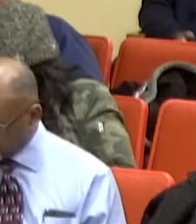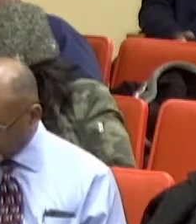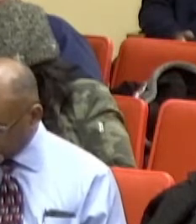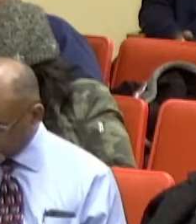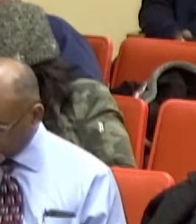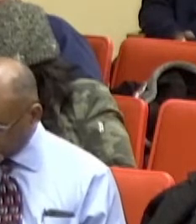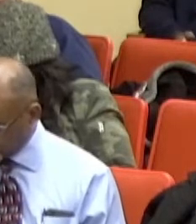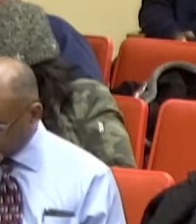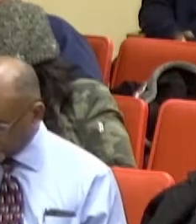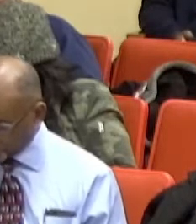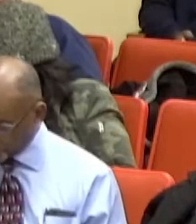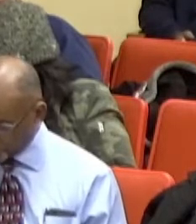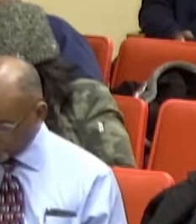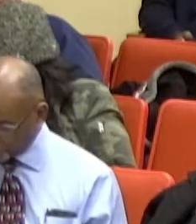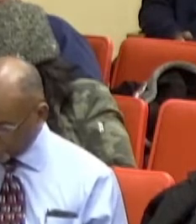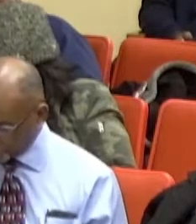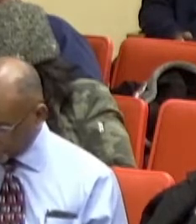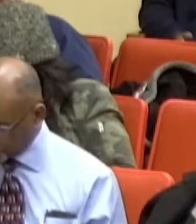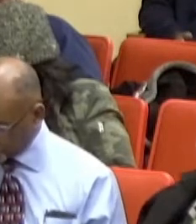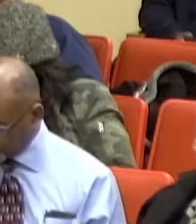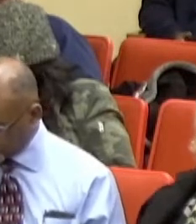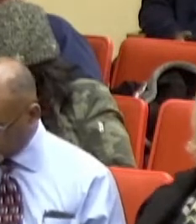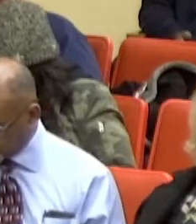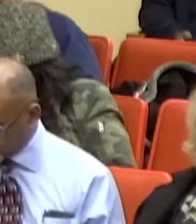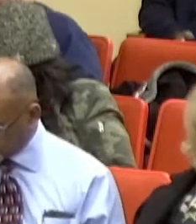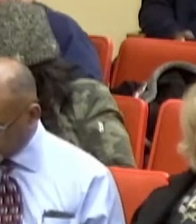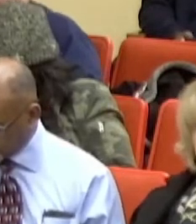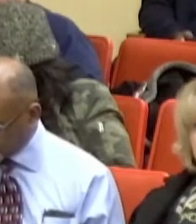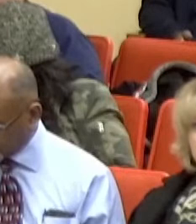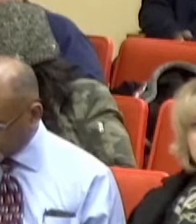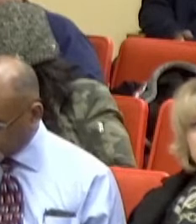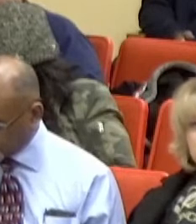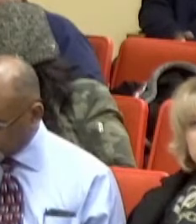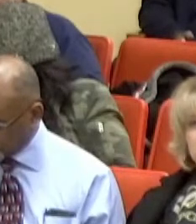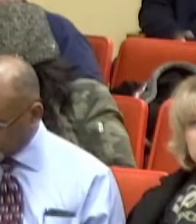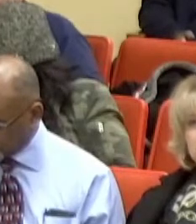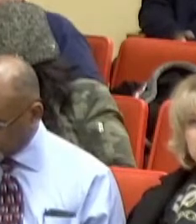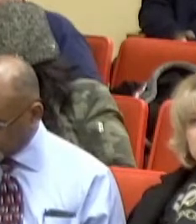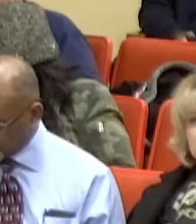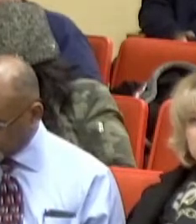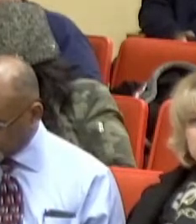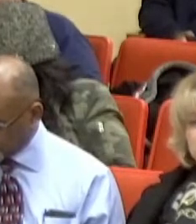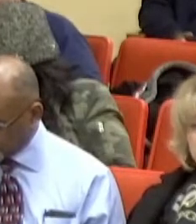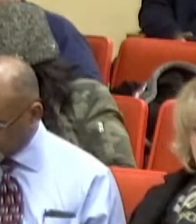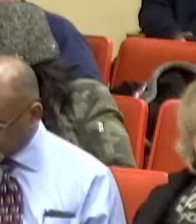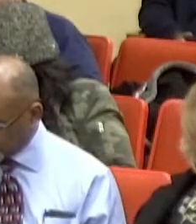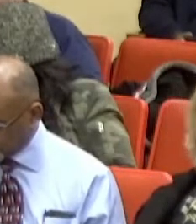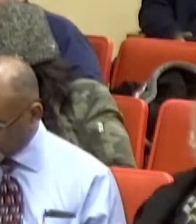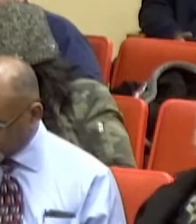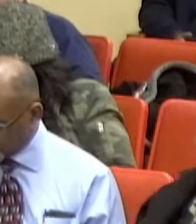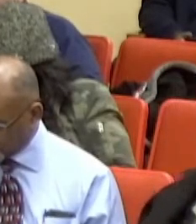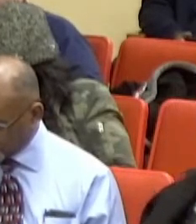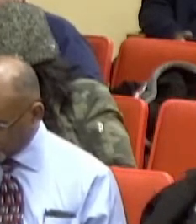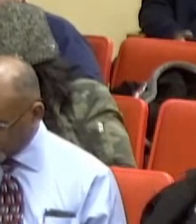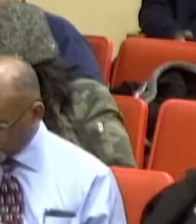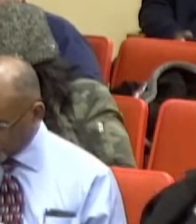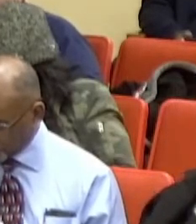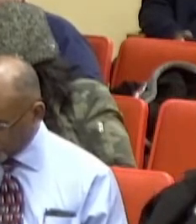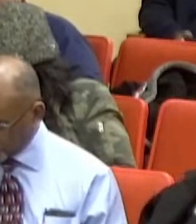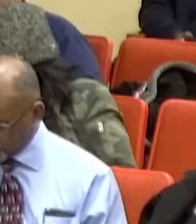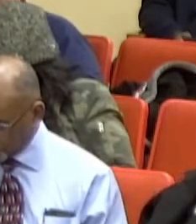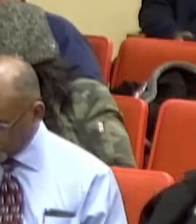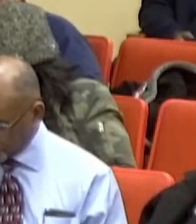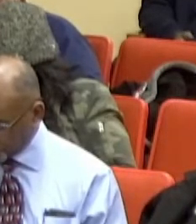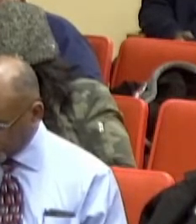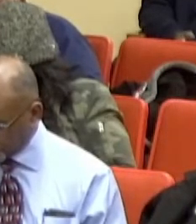DJ Development is now proposing to clear those trees away. The city already established there can be no further clearing of the trees and